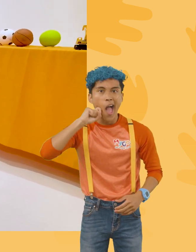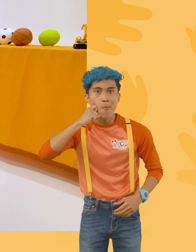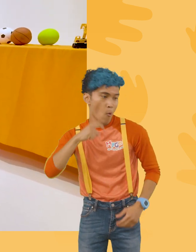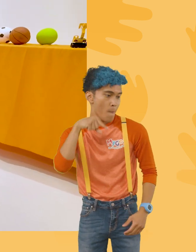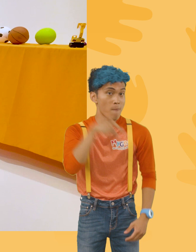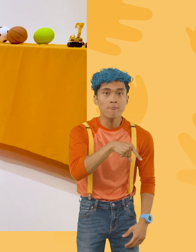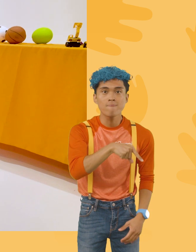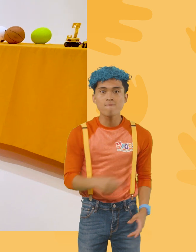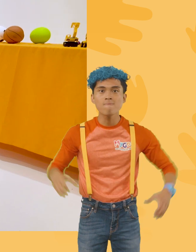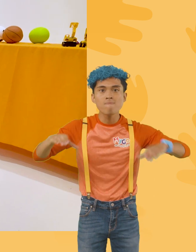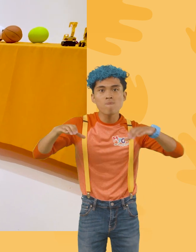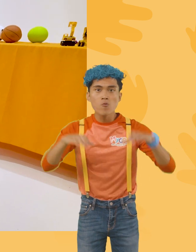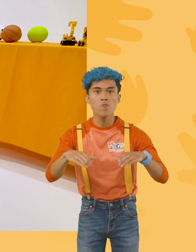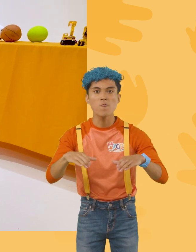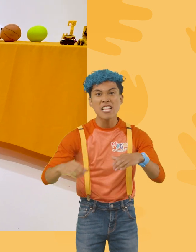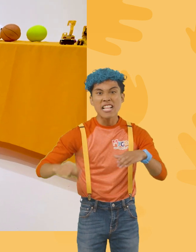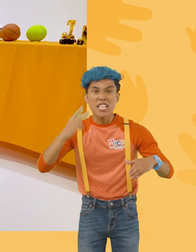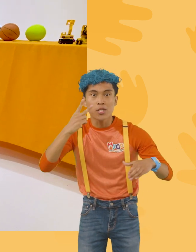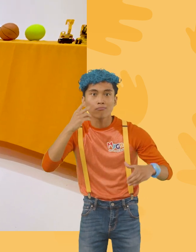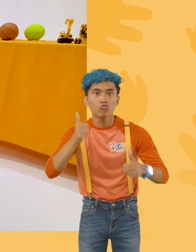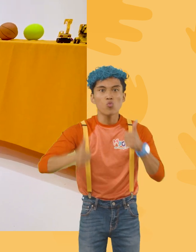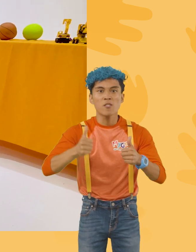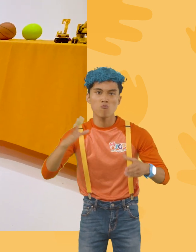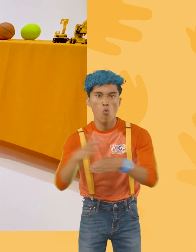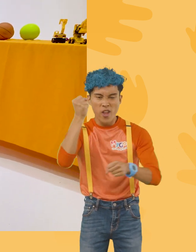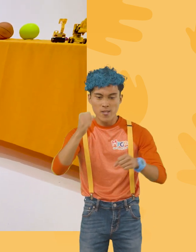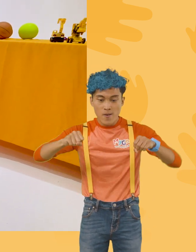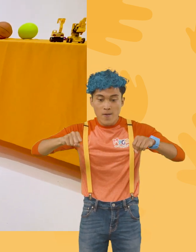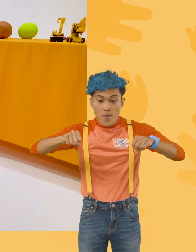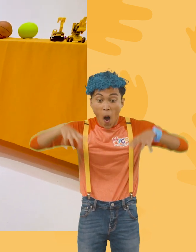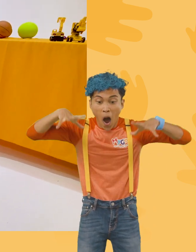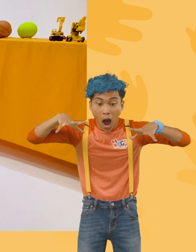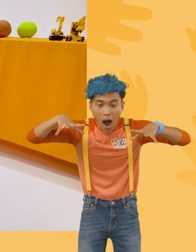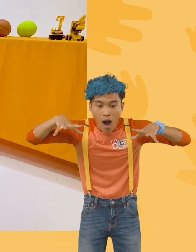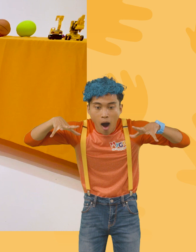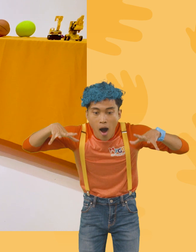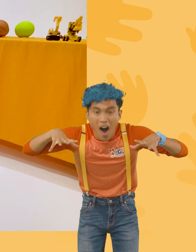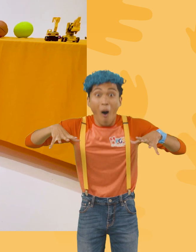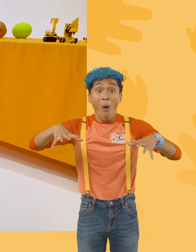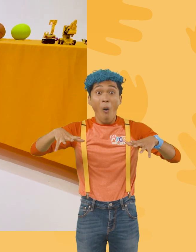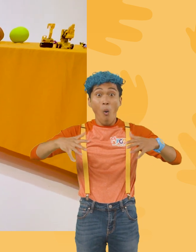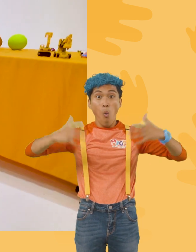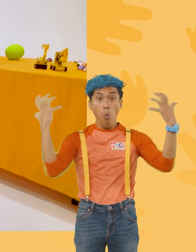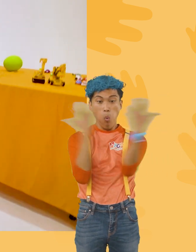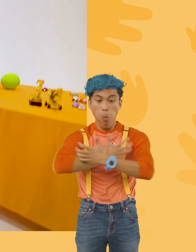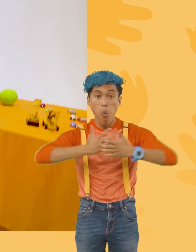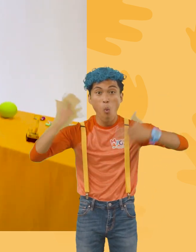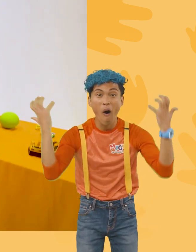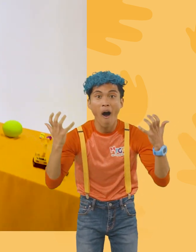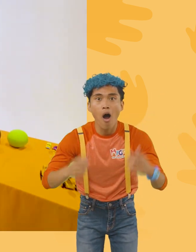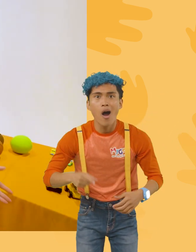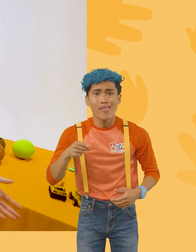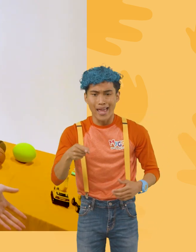apple over here. And let's see who wins. Go! Whoa! They